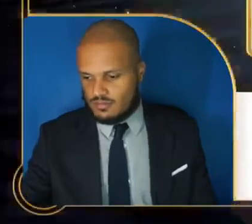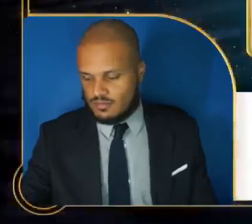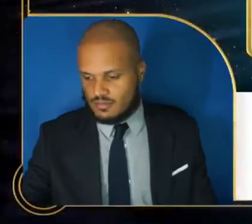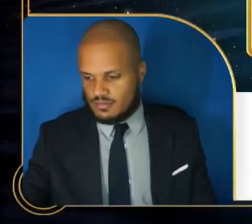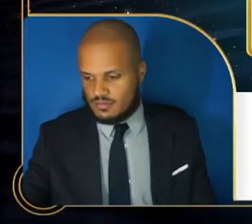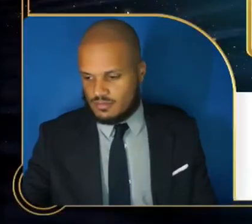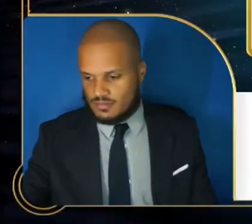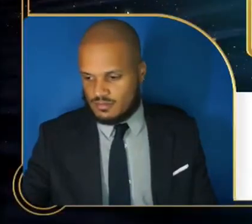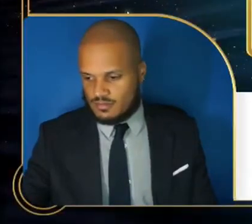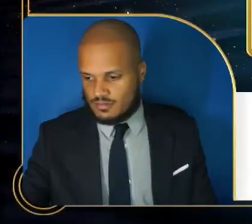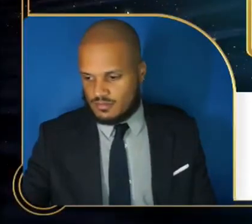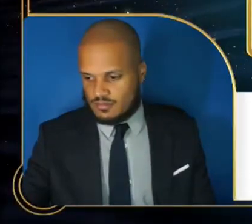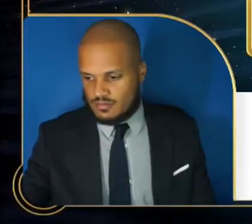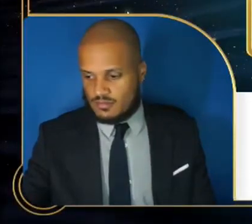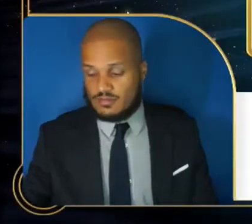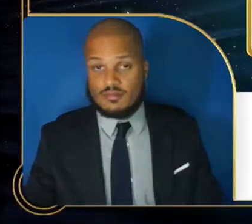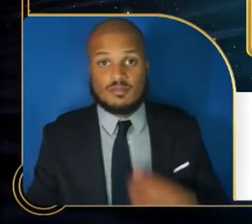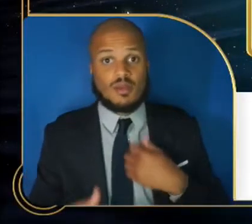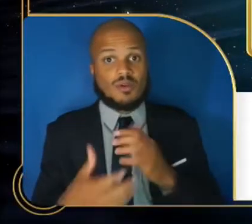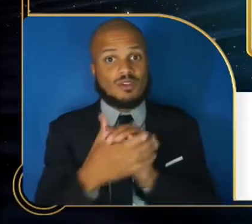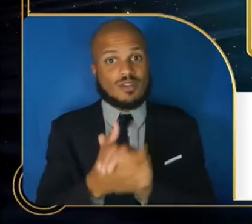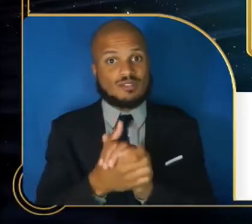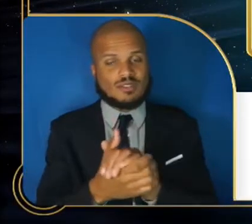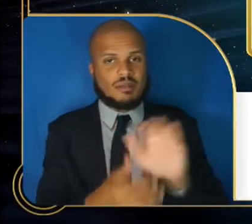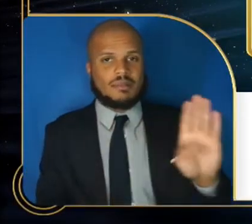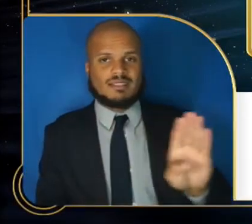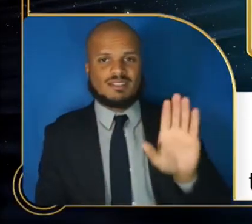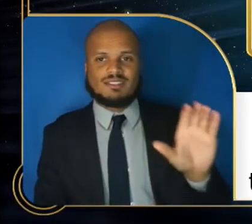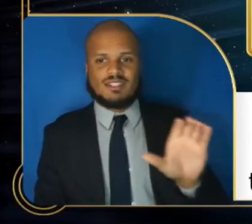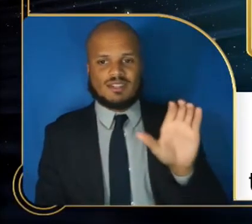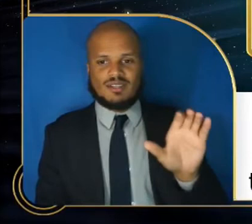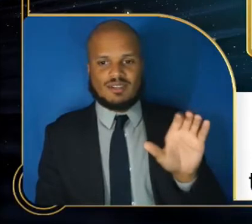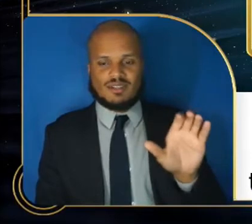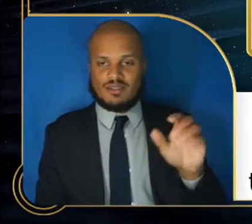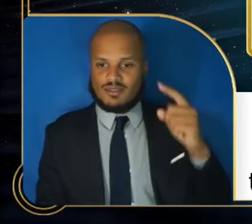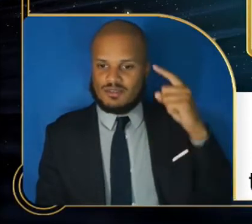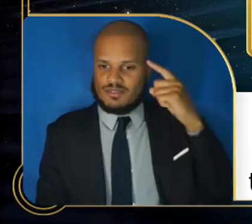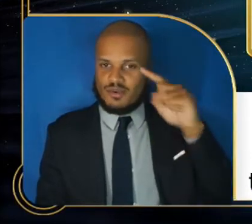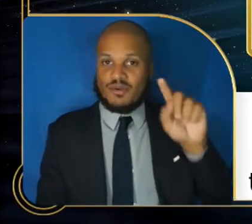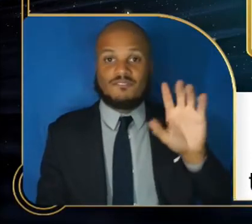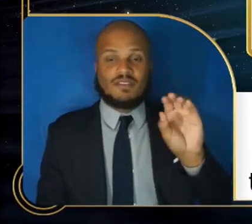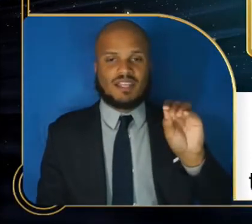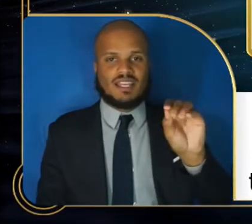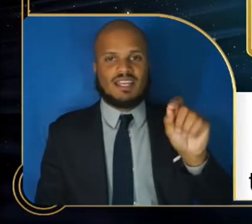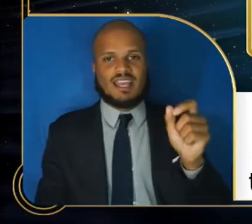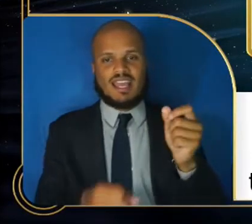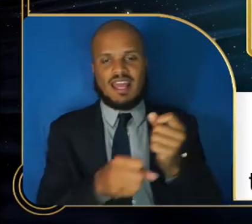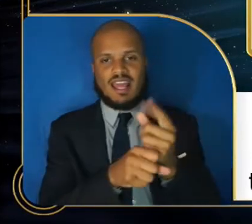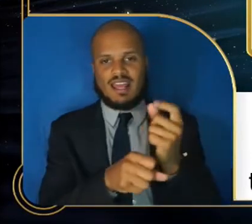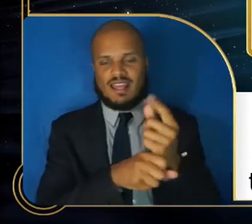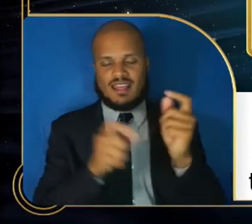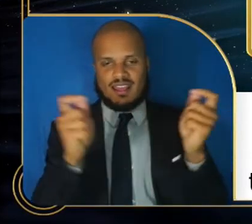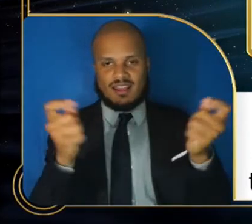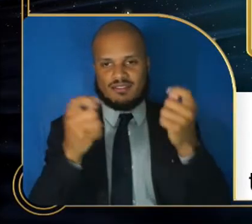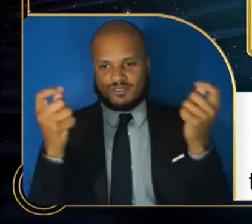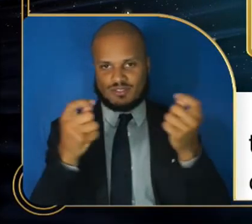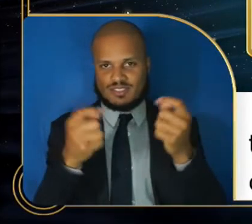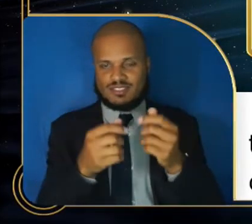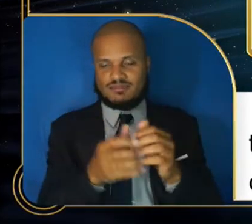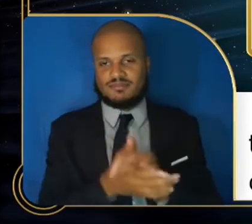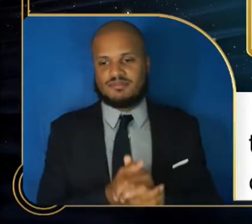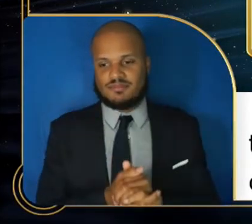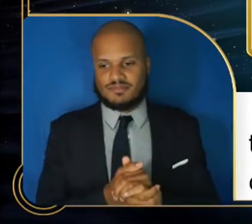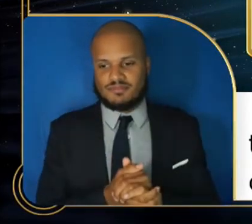I want to congratulate the Bazelon Center for this 50th anniversary celebration. I'm